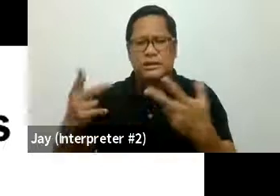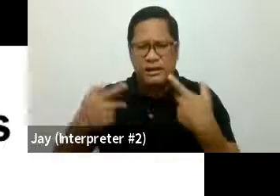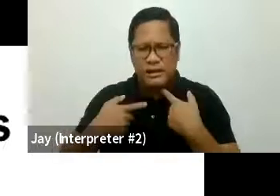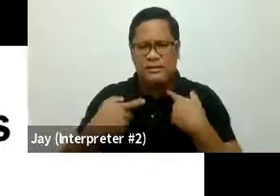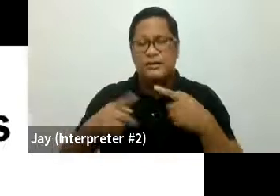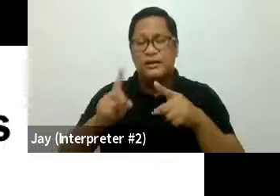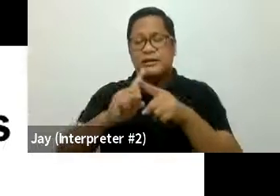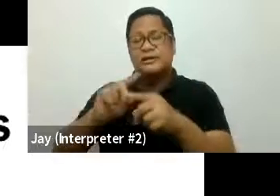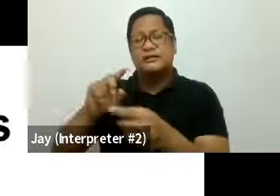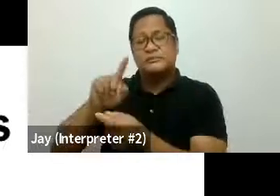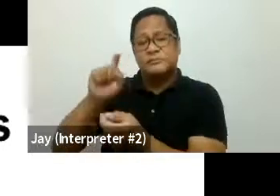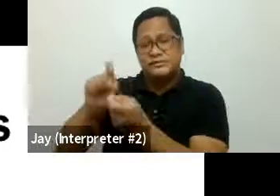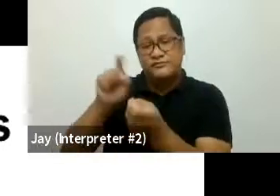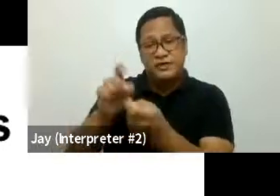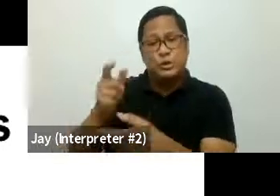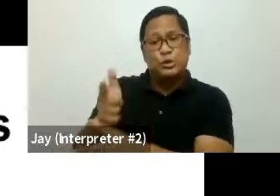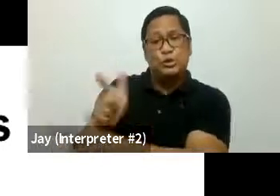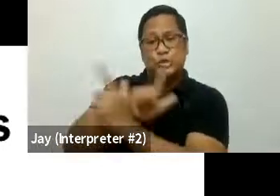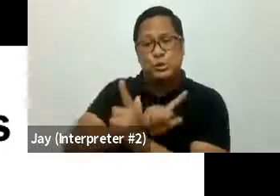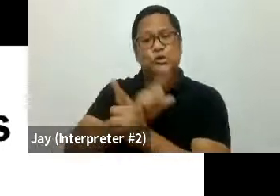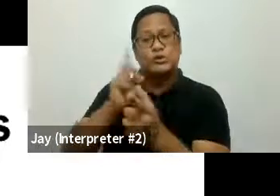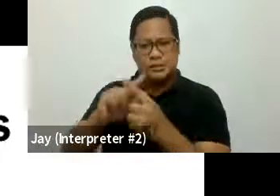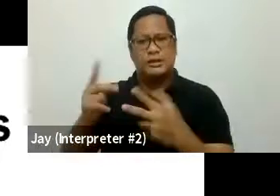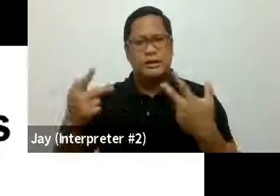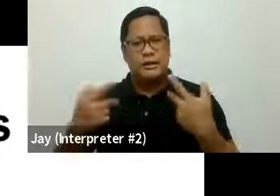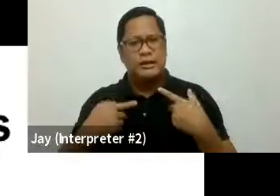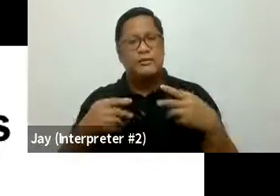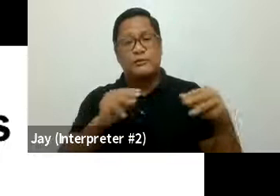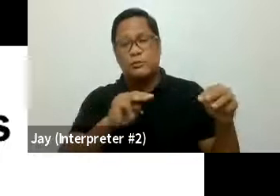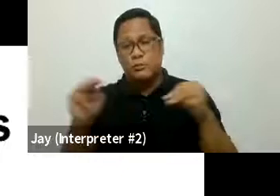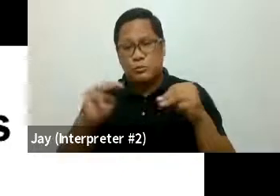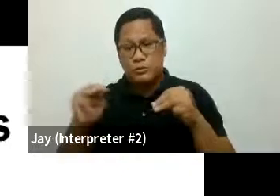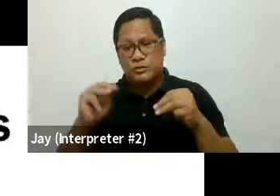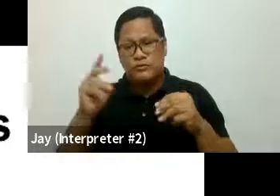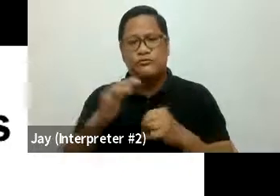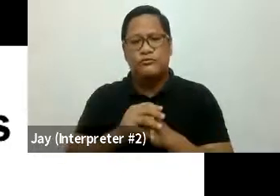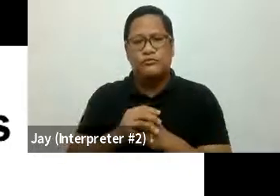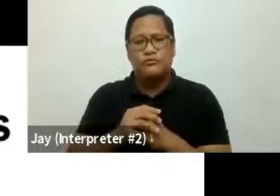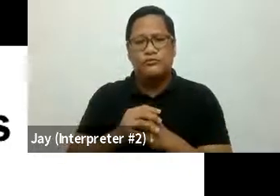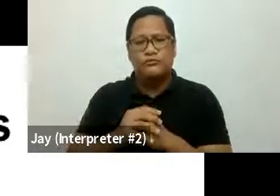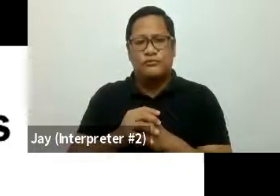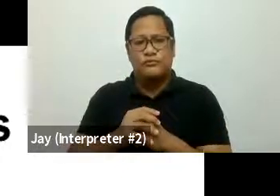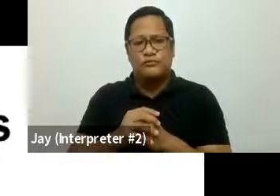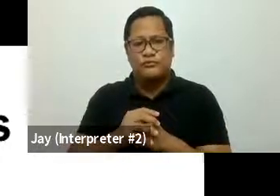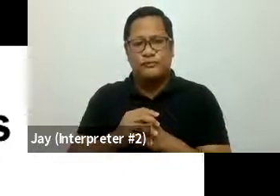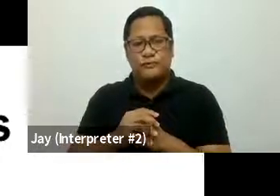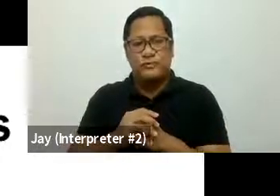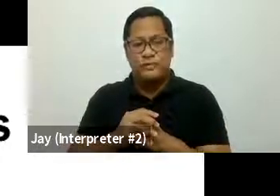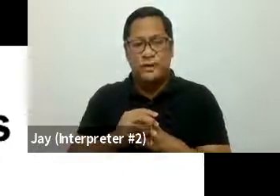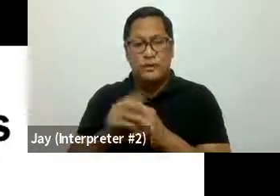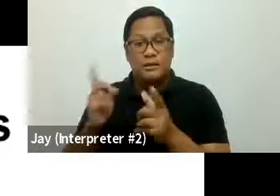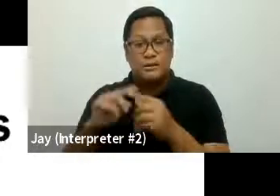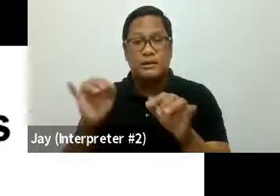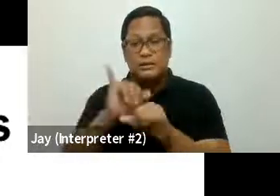health-specific loans, and we have rapidly mobilized lots of grants and technical assistance. And a lot of this